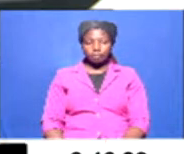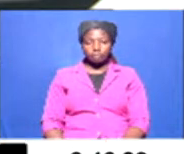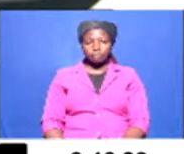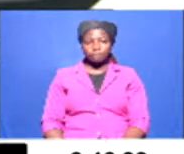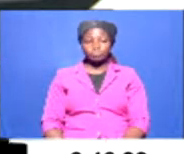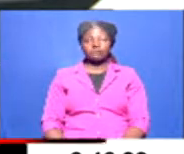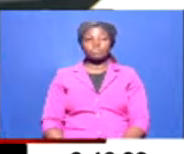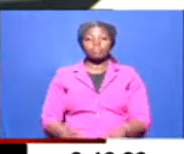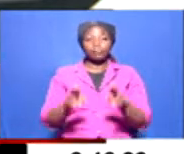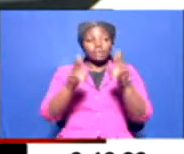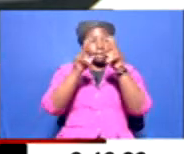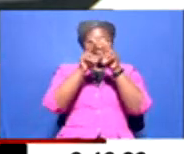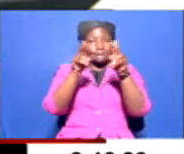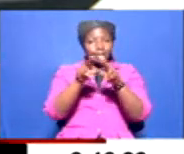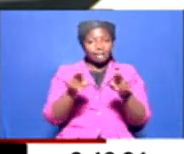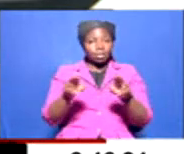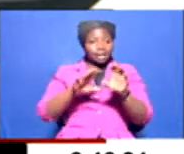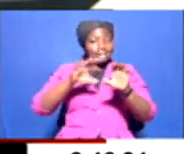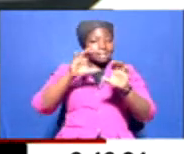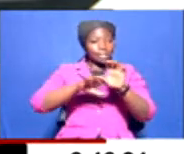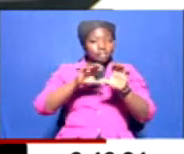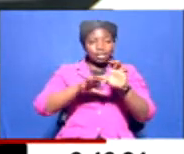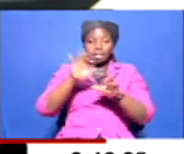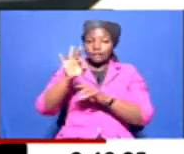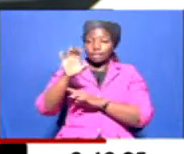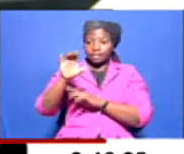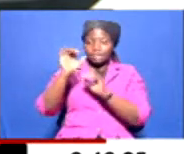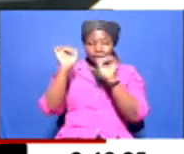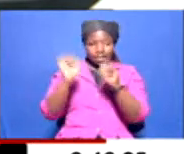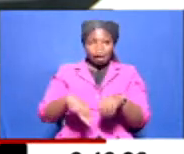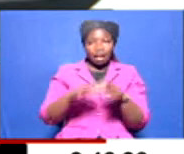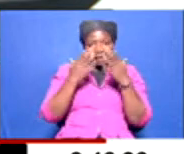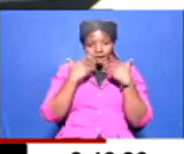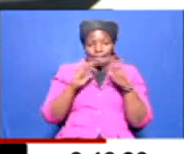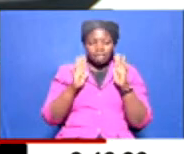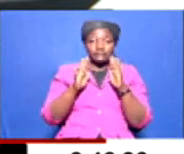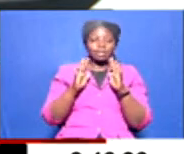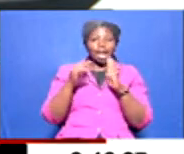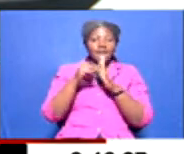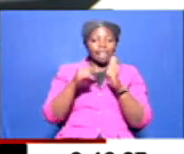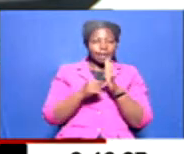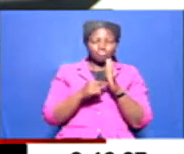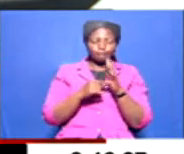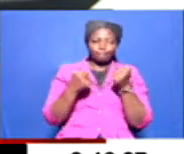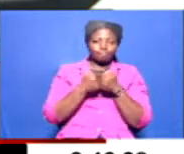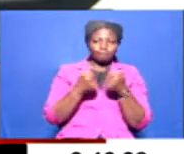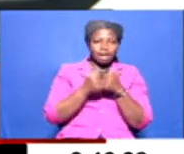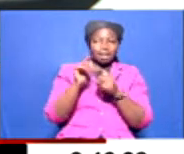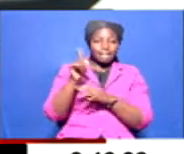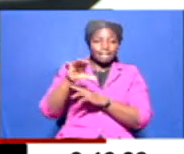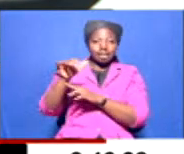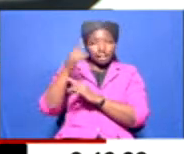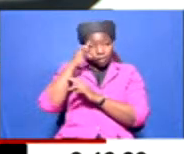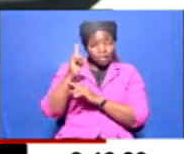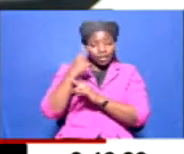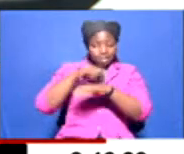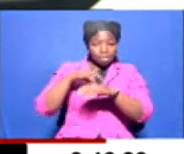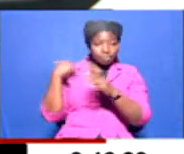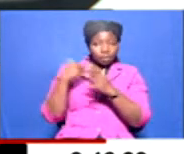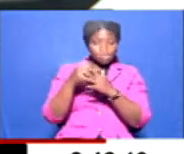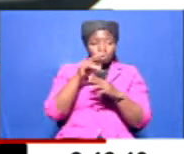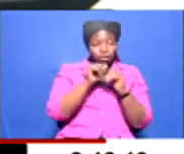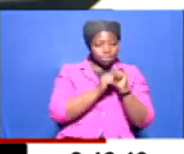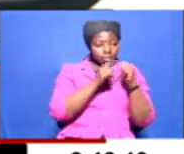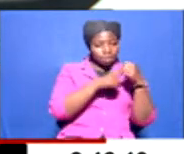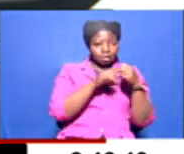And internationally, Chelsea FC can complete a league double against Leicester City for the first time since the 2016-17